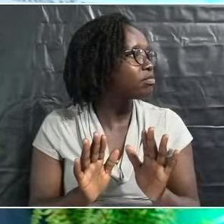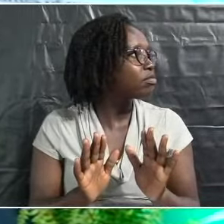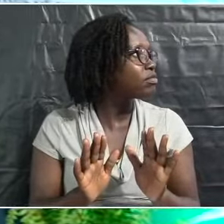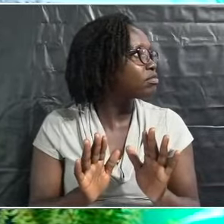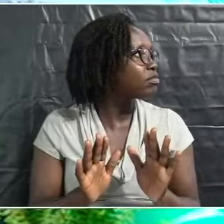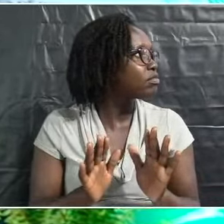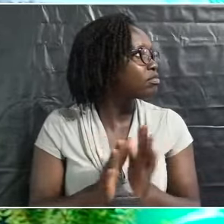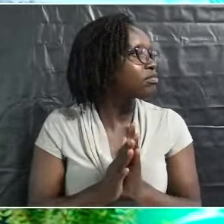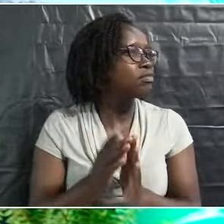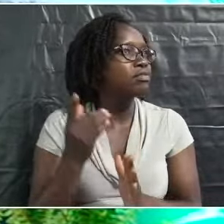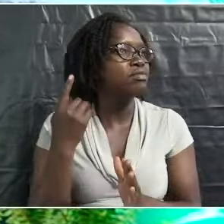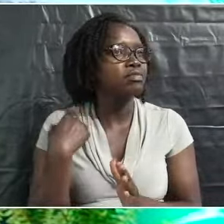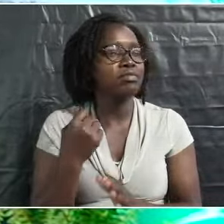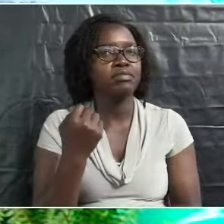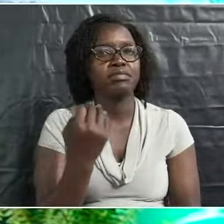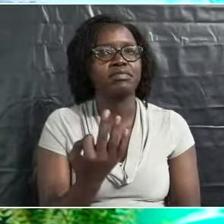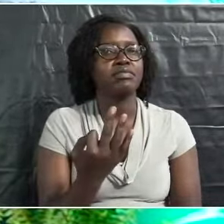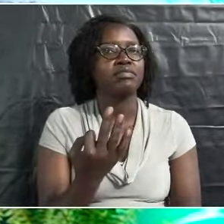Lesson number three